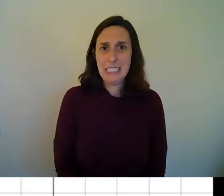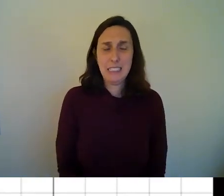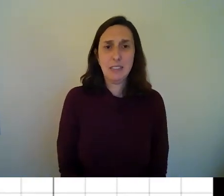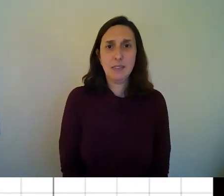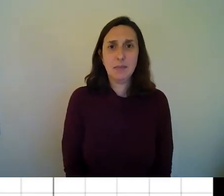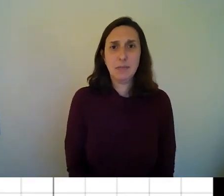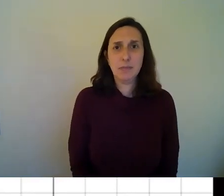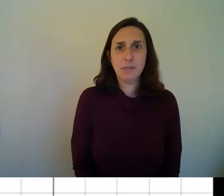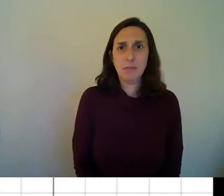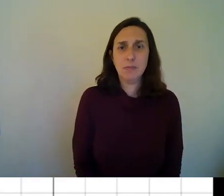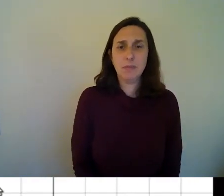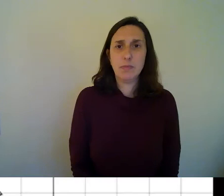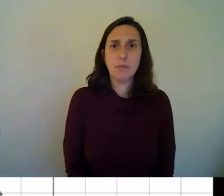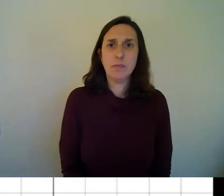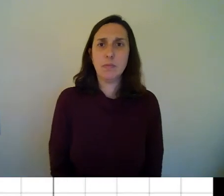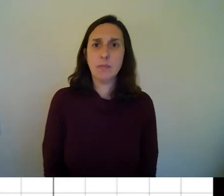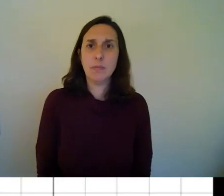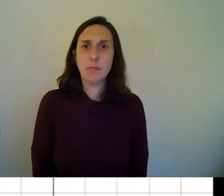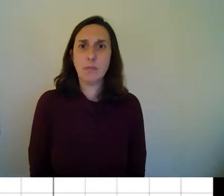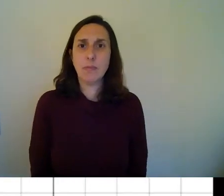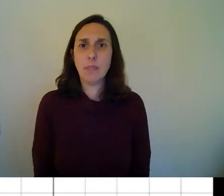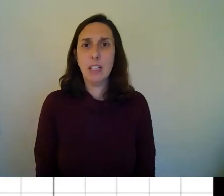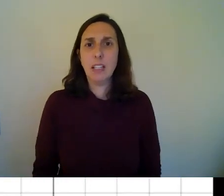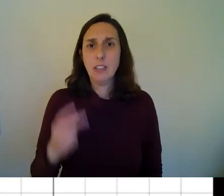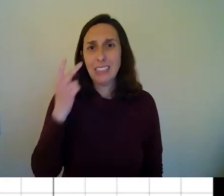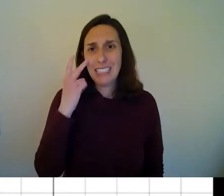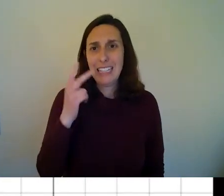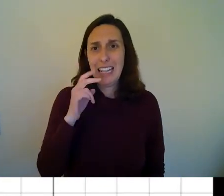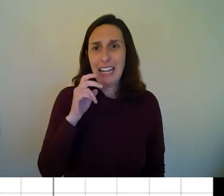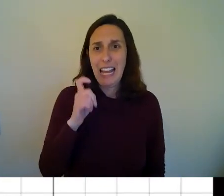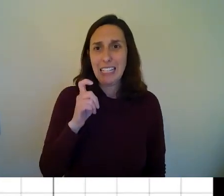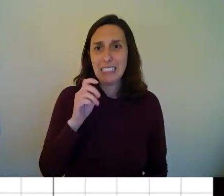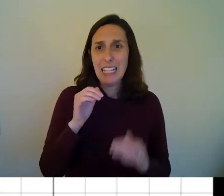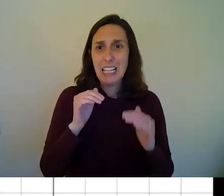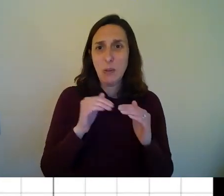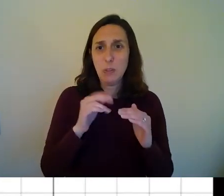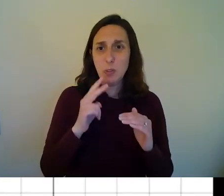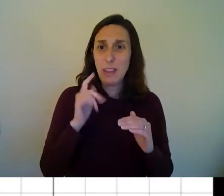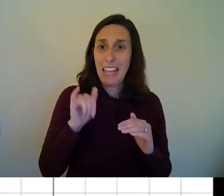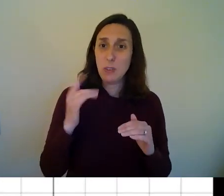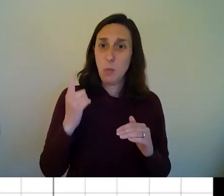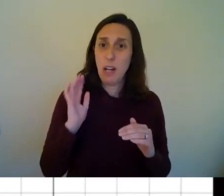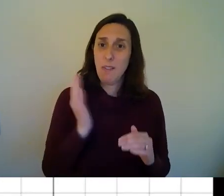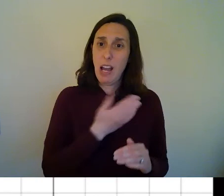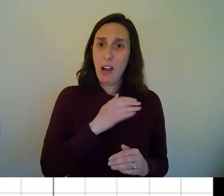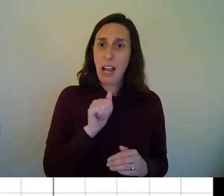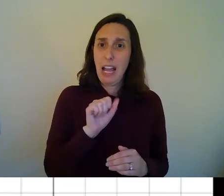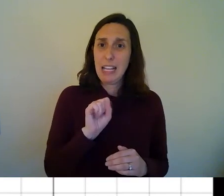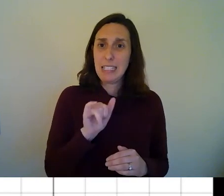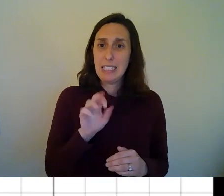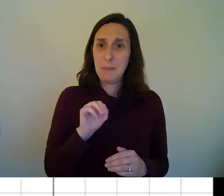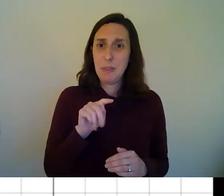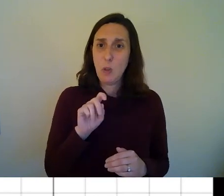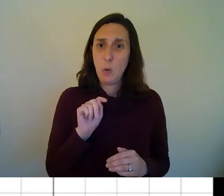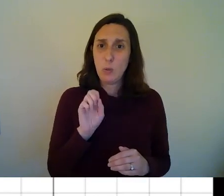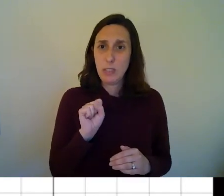And we'll see that x equals 2 is one of our asymptotes. In fact, it's the defining part that divides this